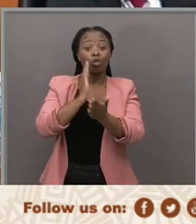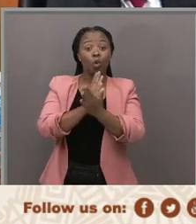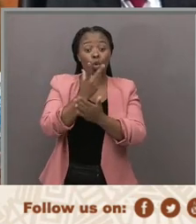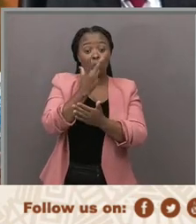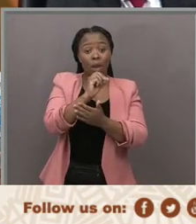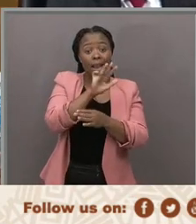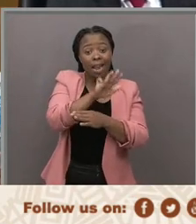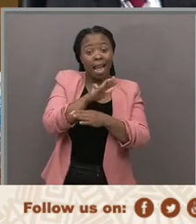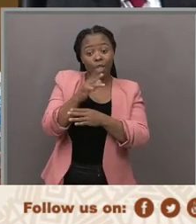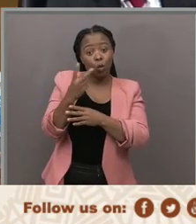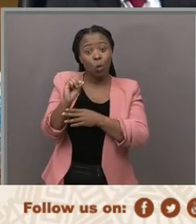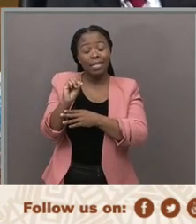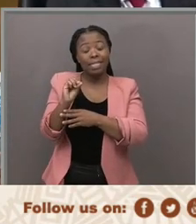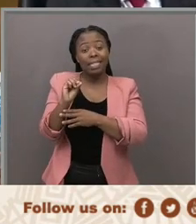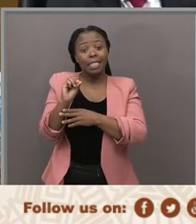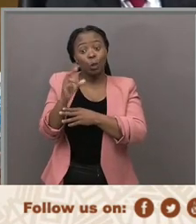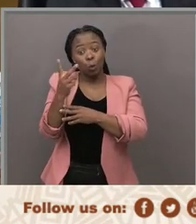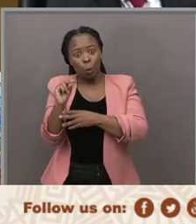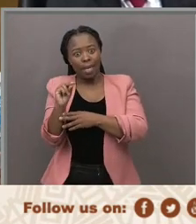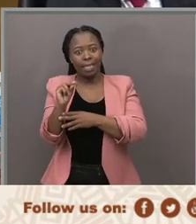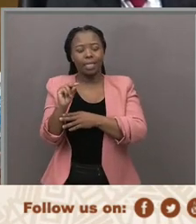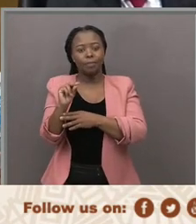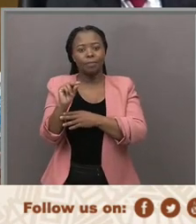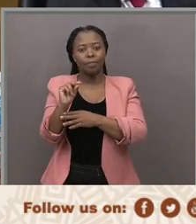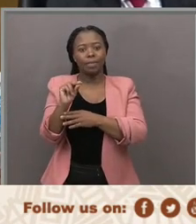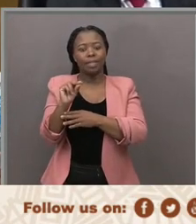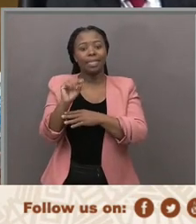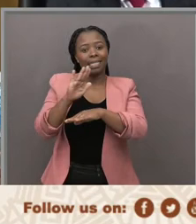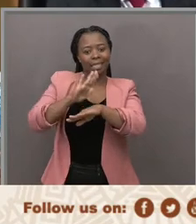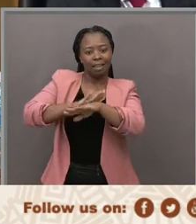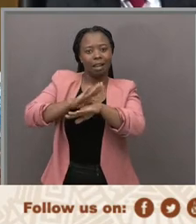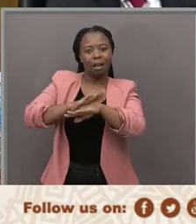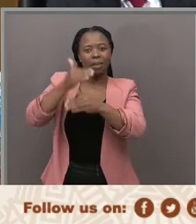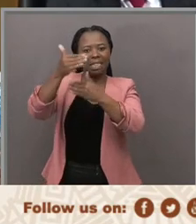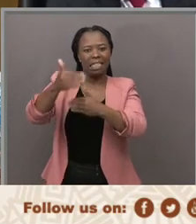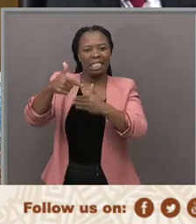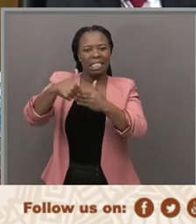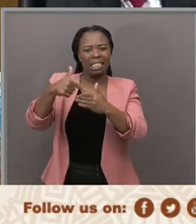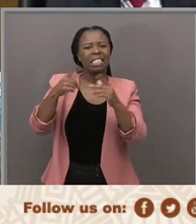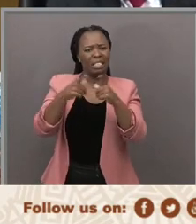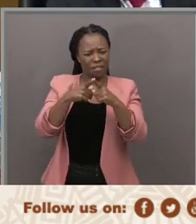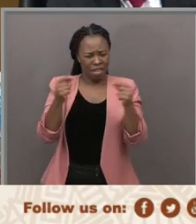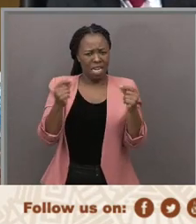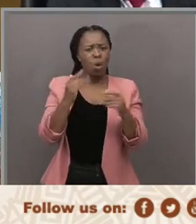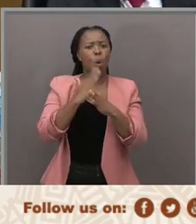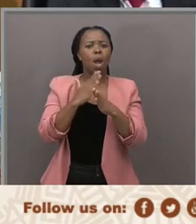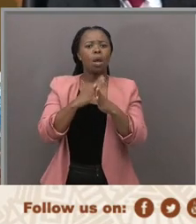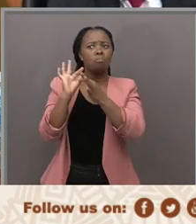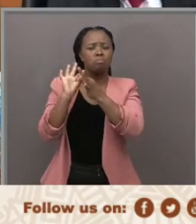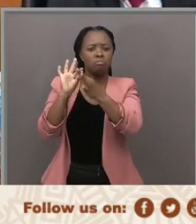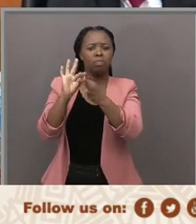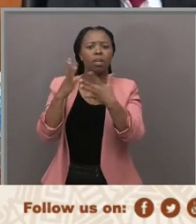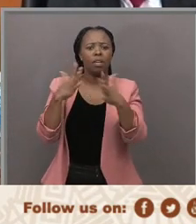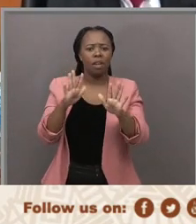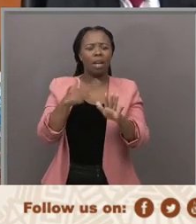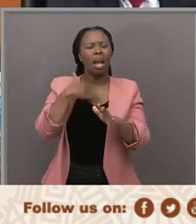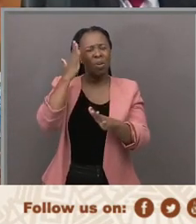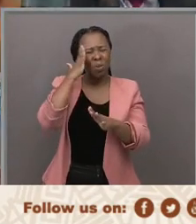2019-2020 season is completed. We worked with the PSL. And I know that that completion cost some of us,